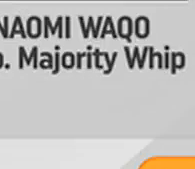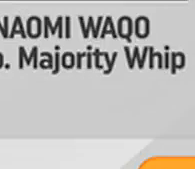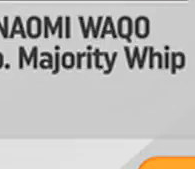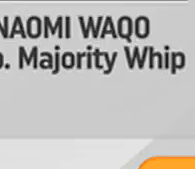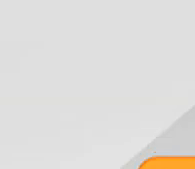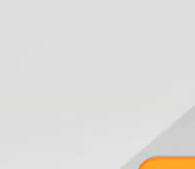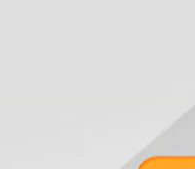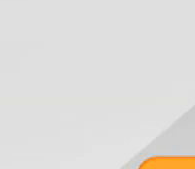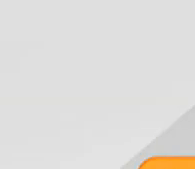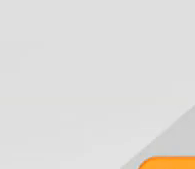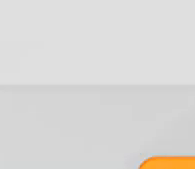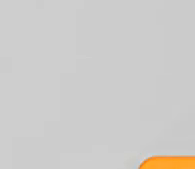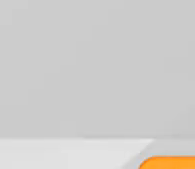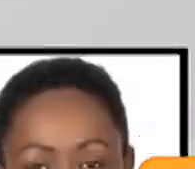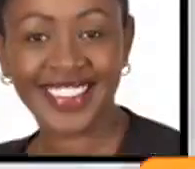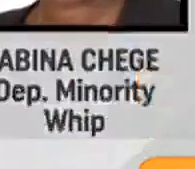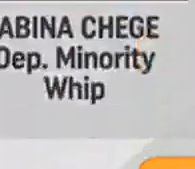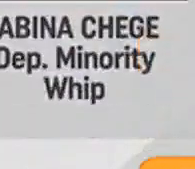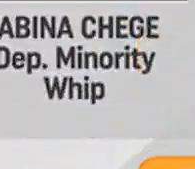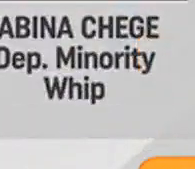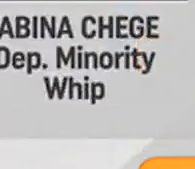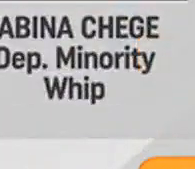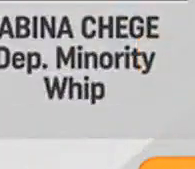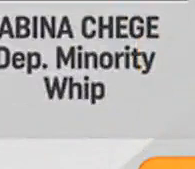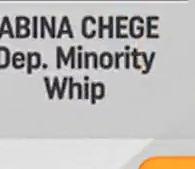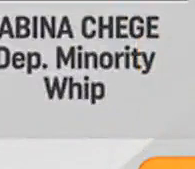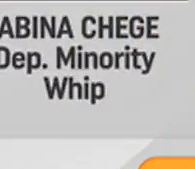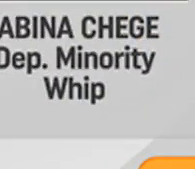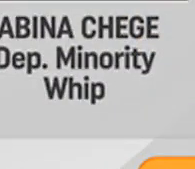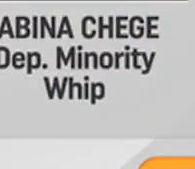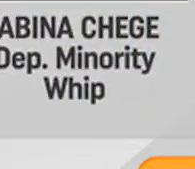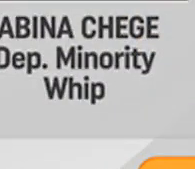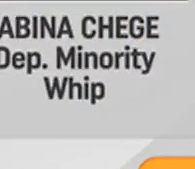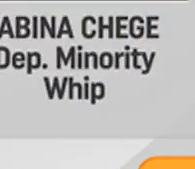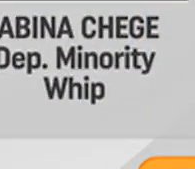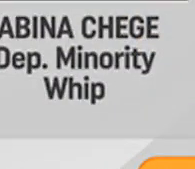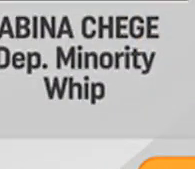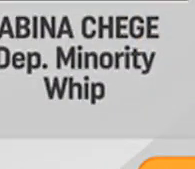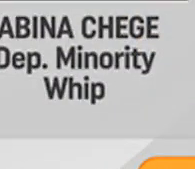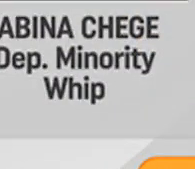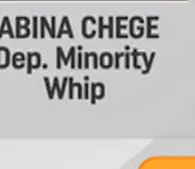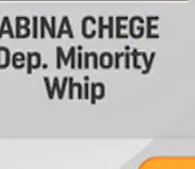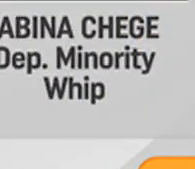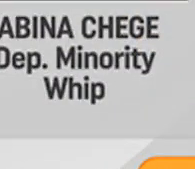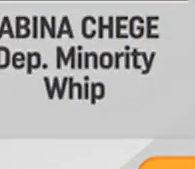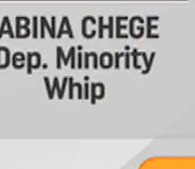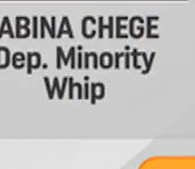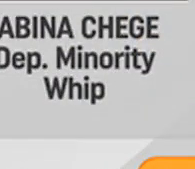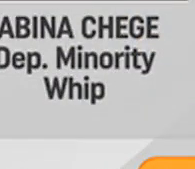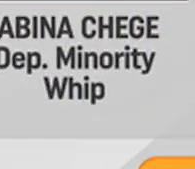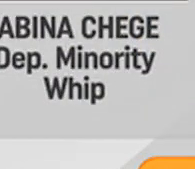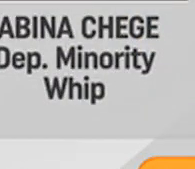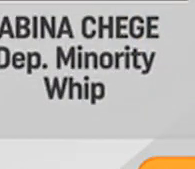rep. Ugunja parliamentarian Opio Wandai will lead the minority side with Kathiani MP Robert Mbui as his